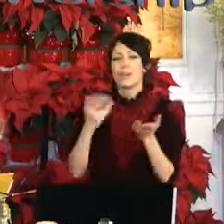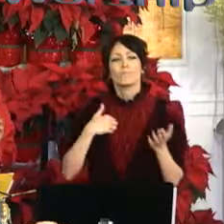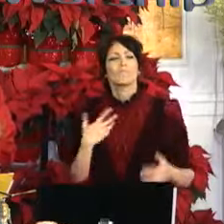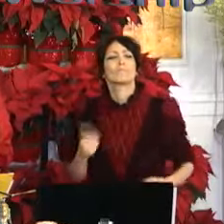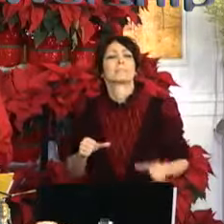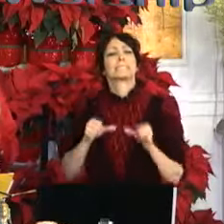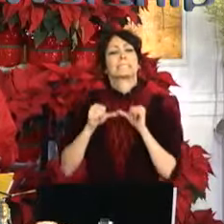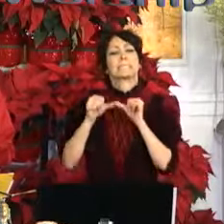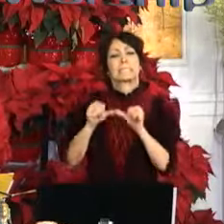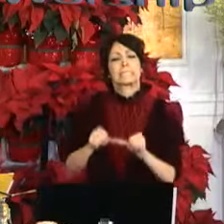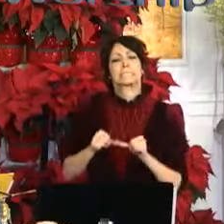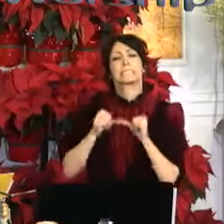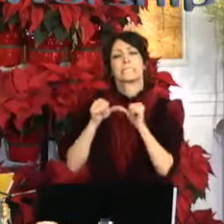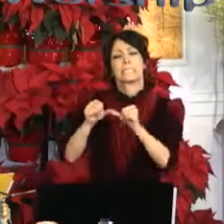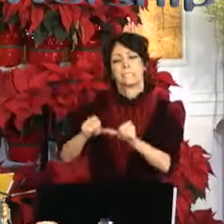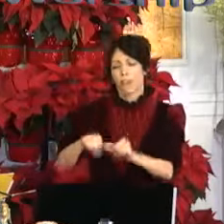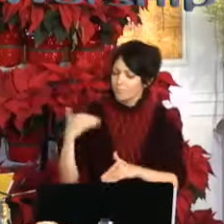time